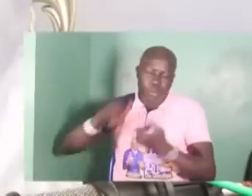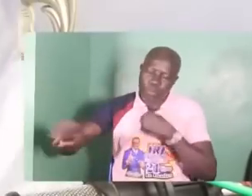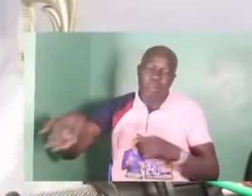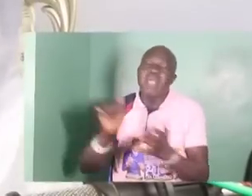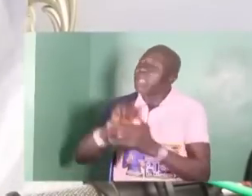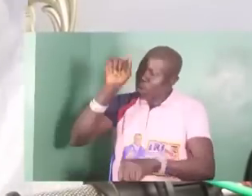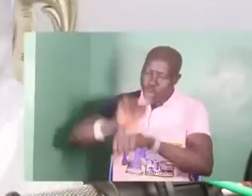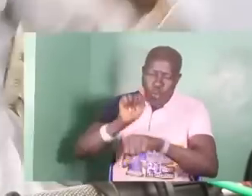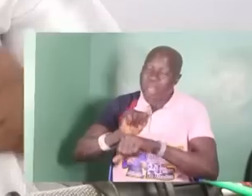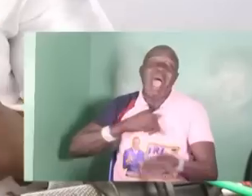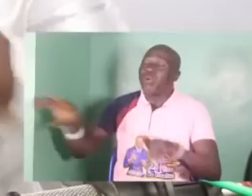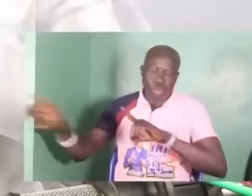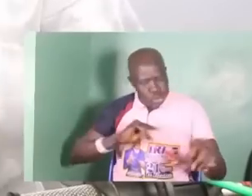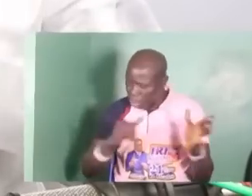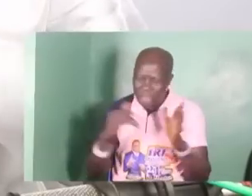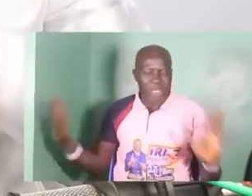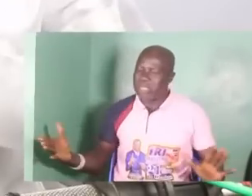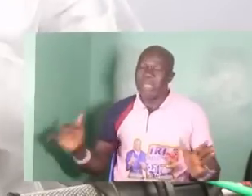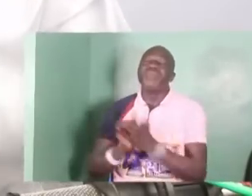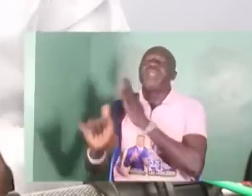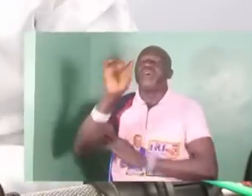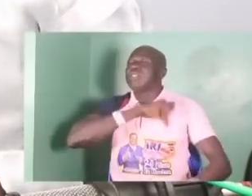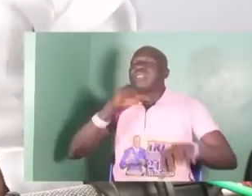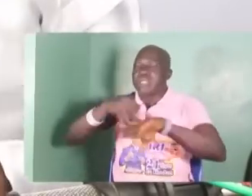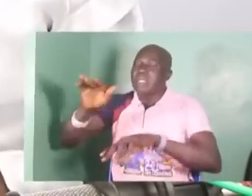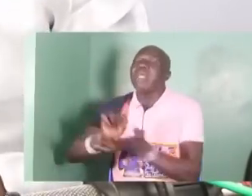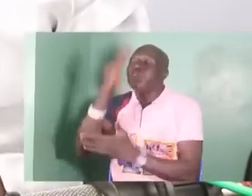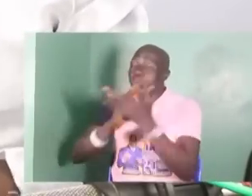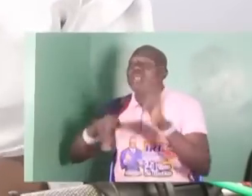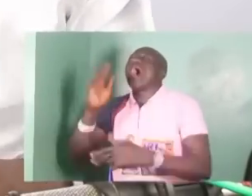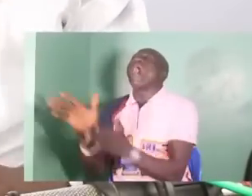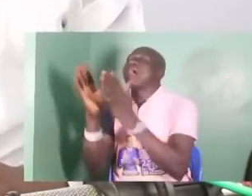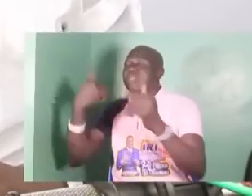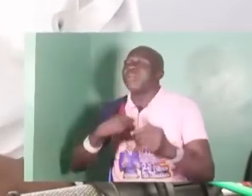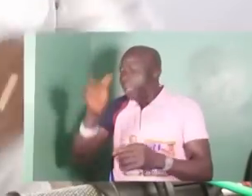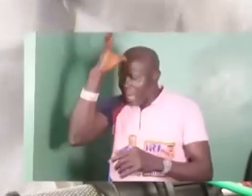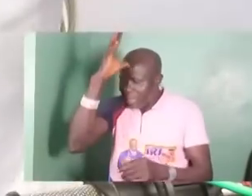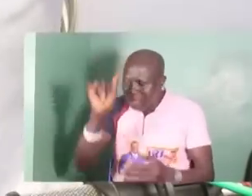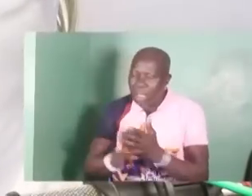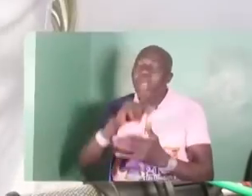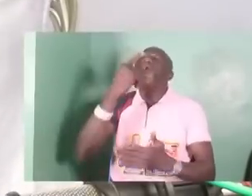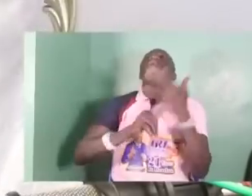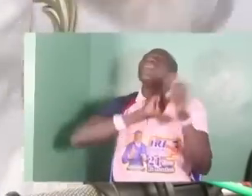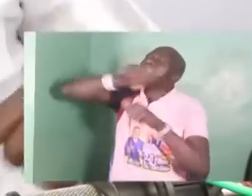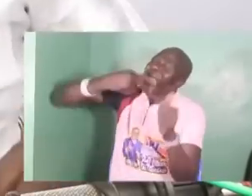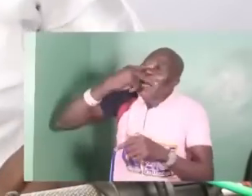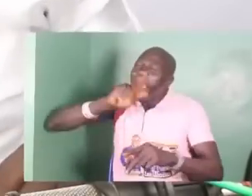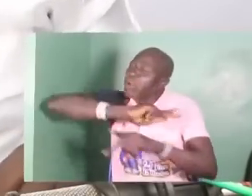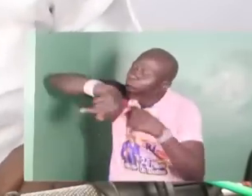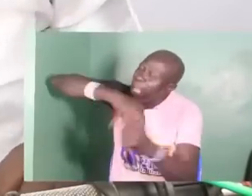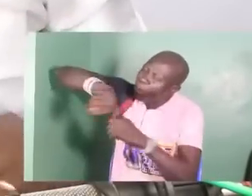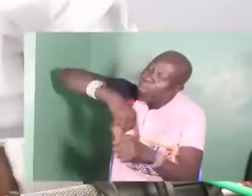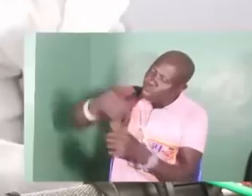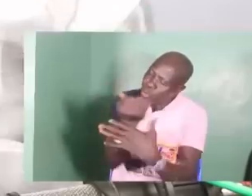mole o le kose is in light cannot fall but to ba je nu okoko o le subu o le poko to so you need the light o